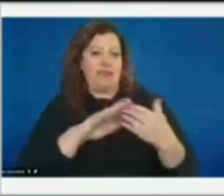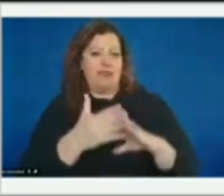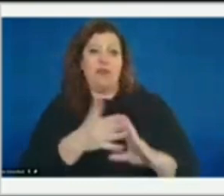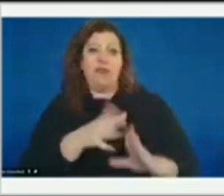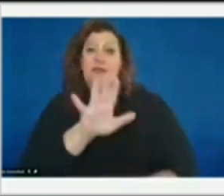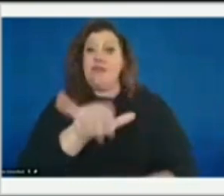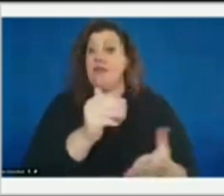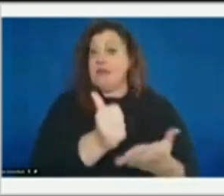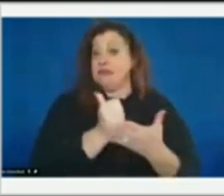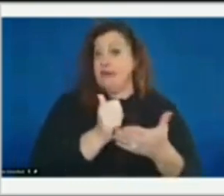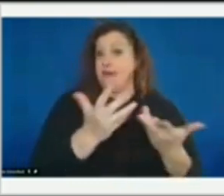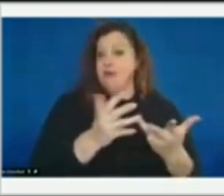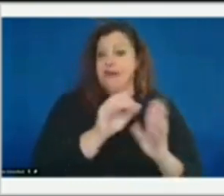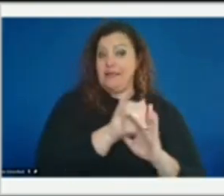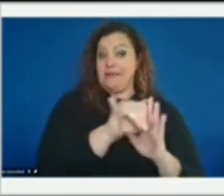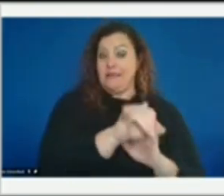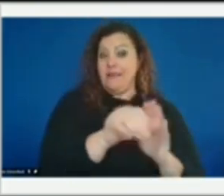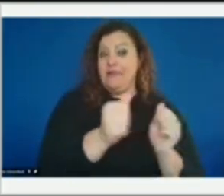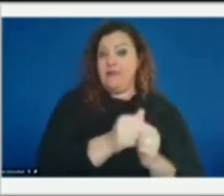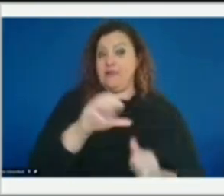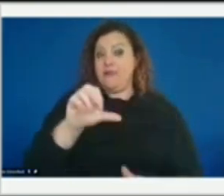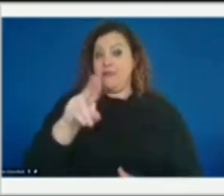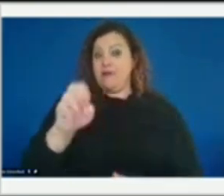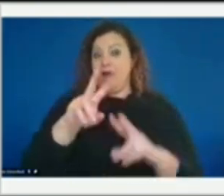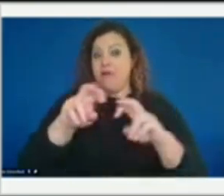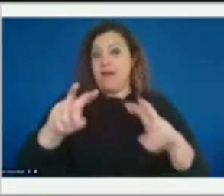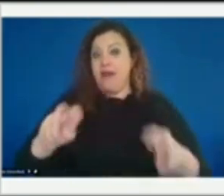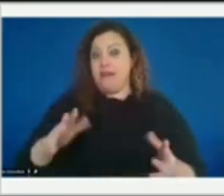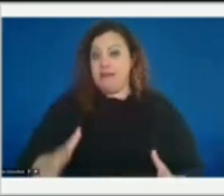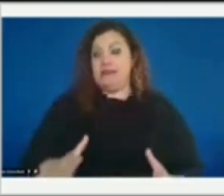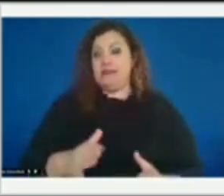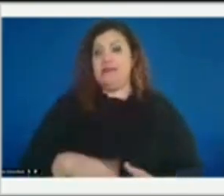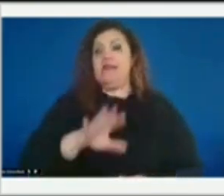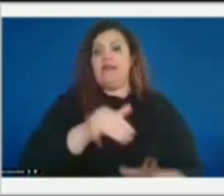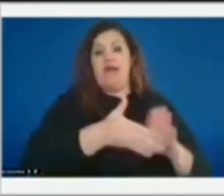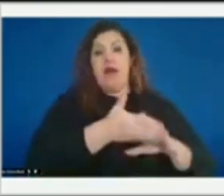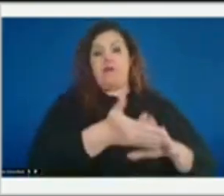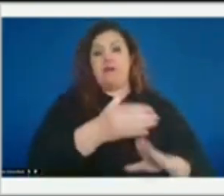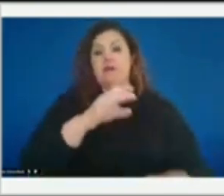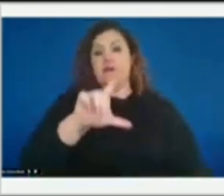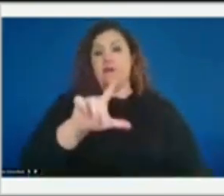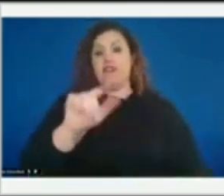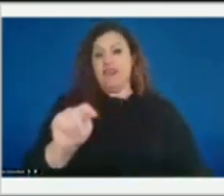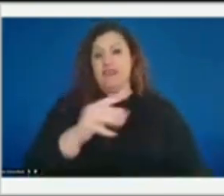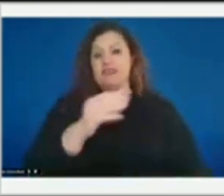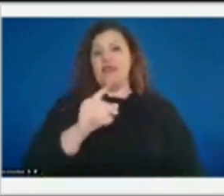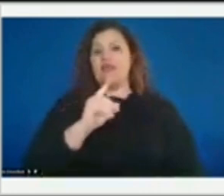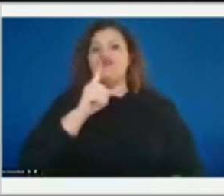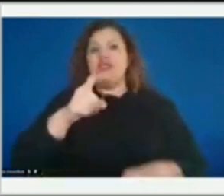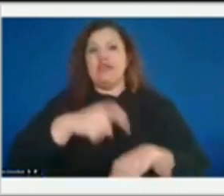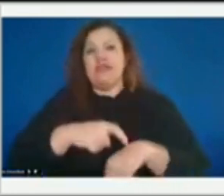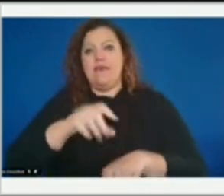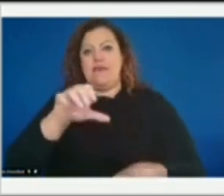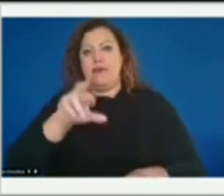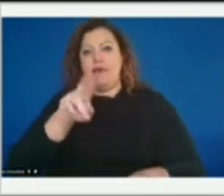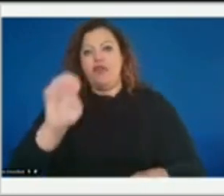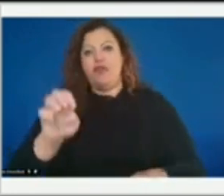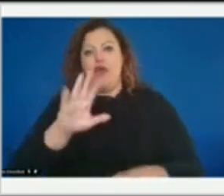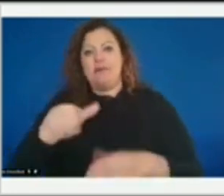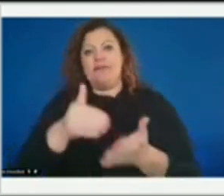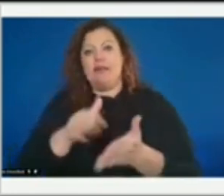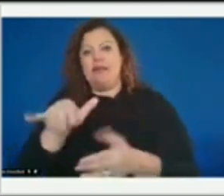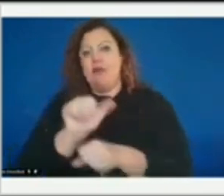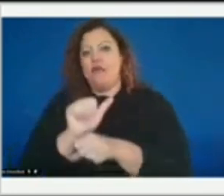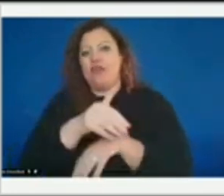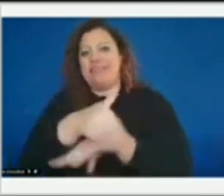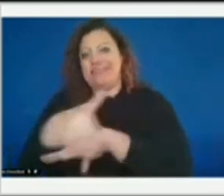team, our operational command lieutenants, and our real-time crime center that works each night. Core 13